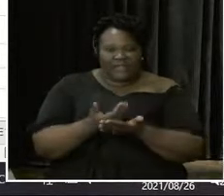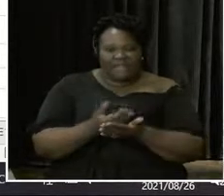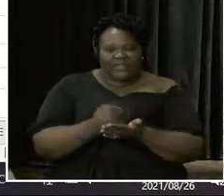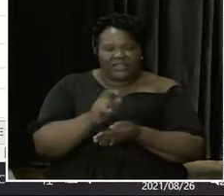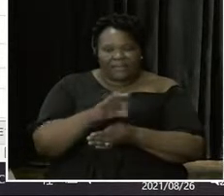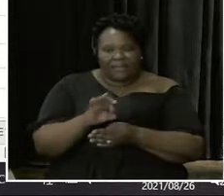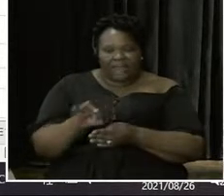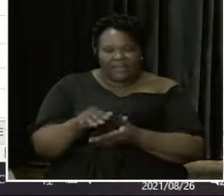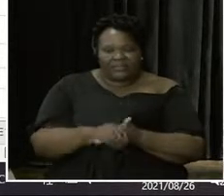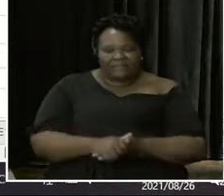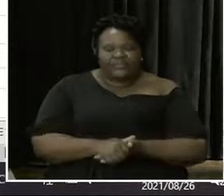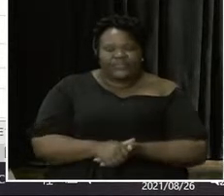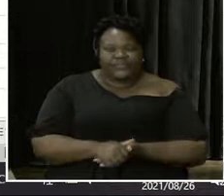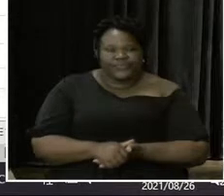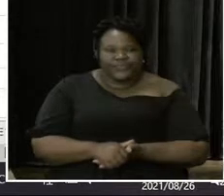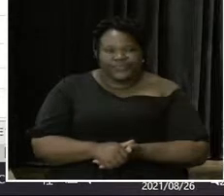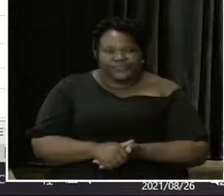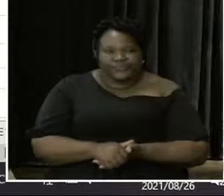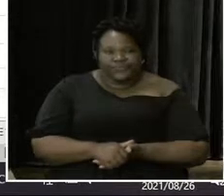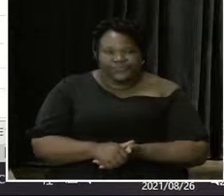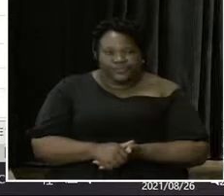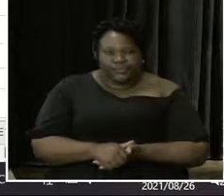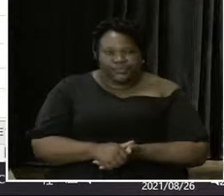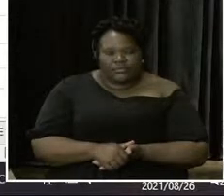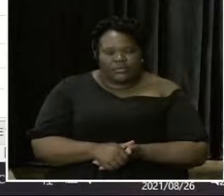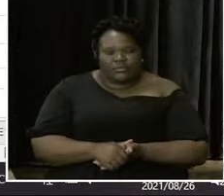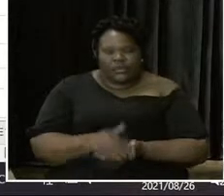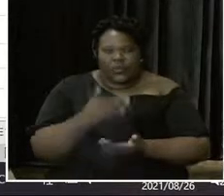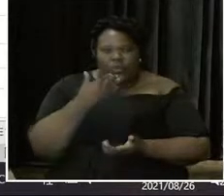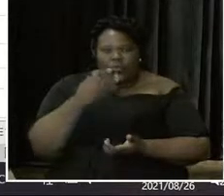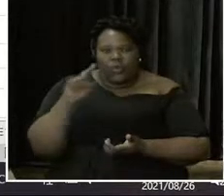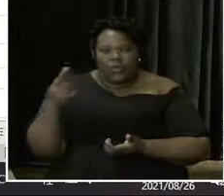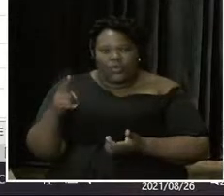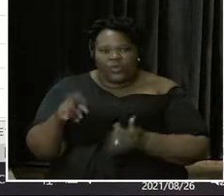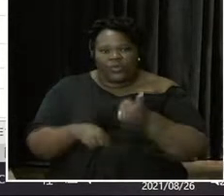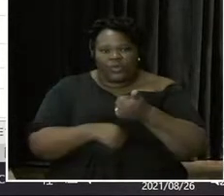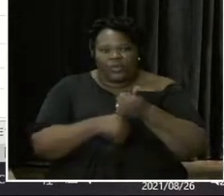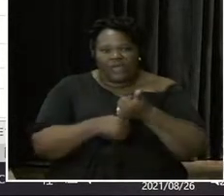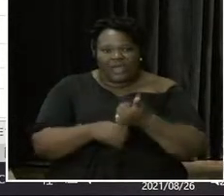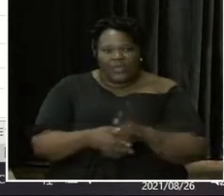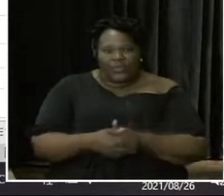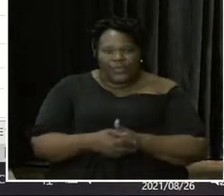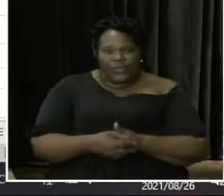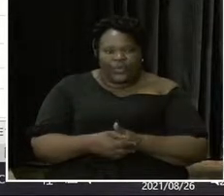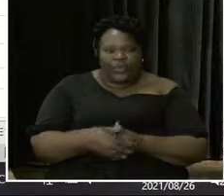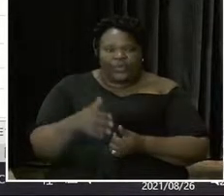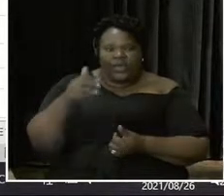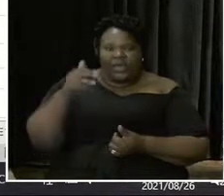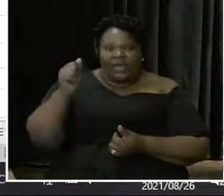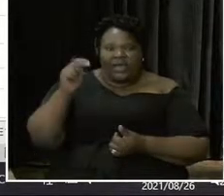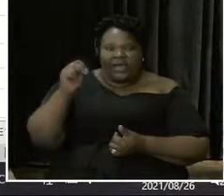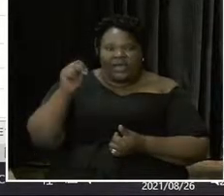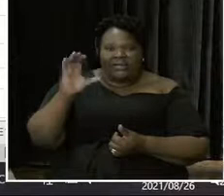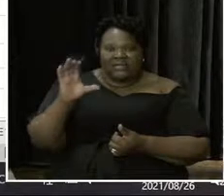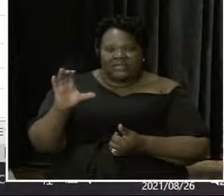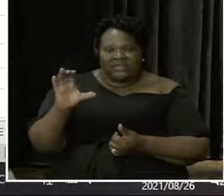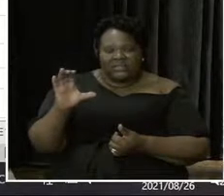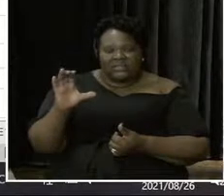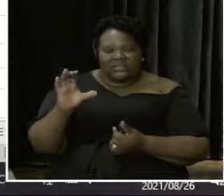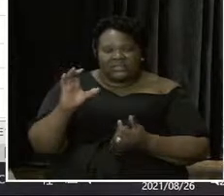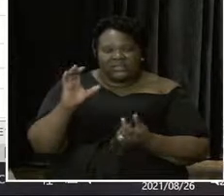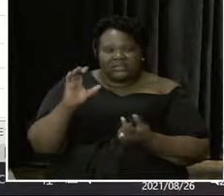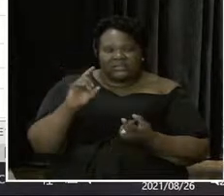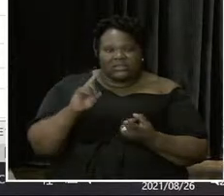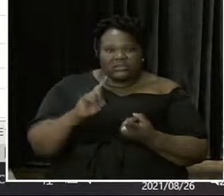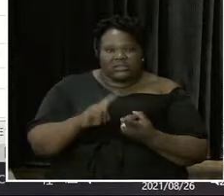DLC supports. Who else supports? The ANC supports.